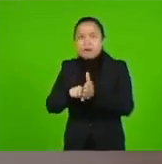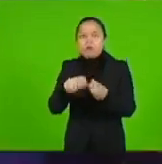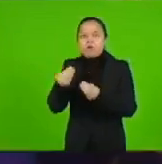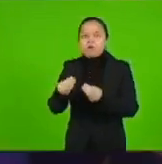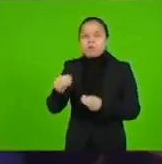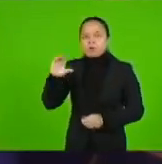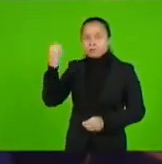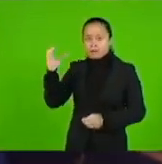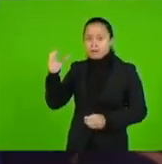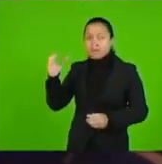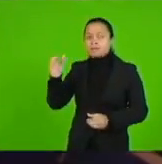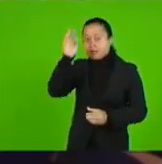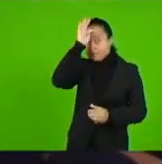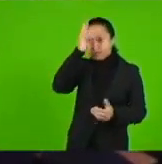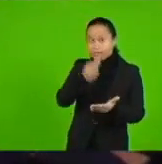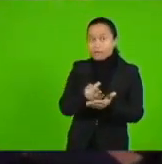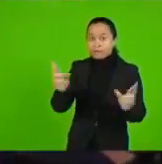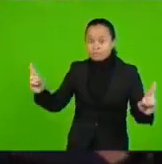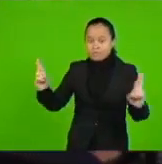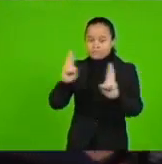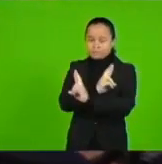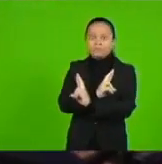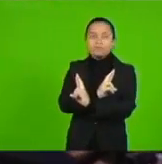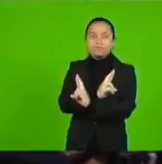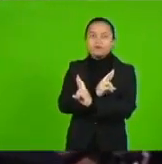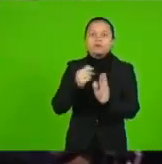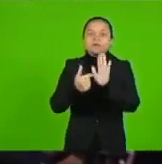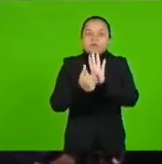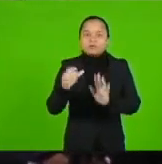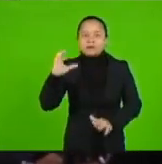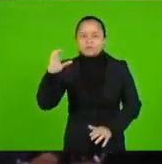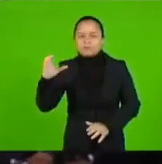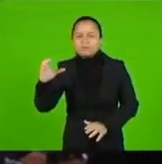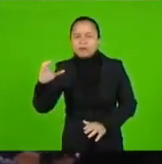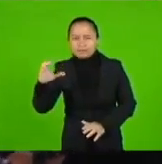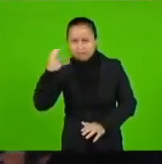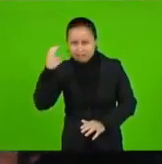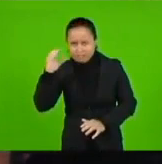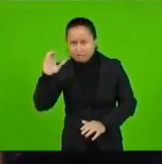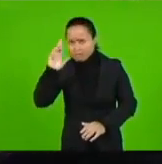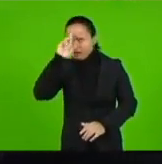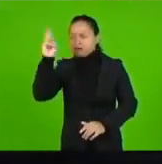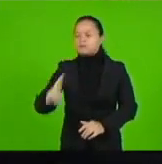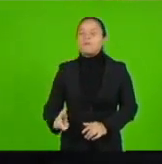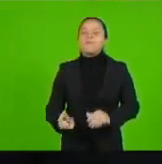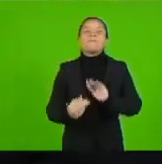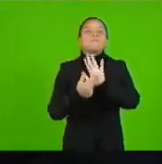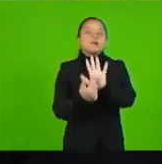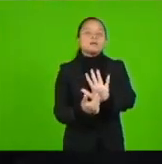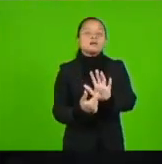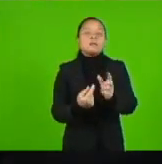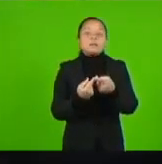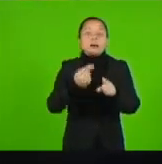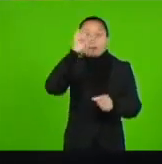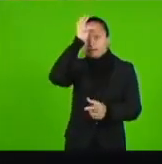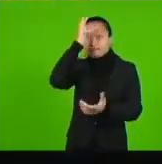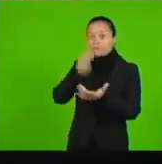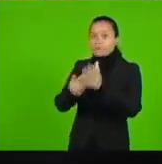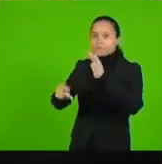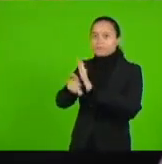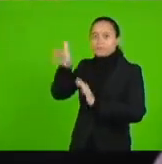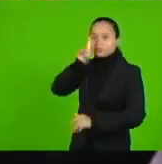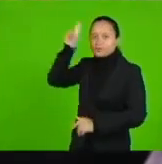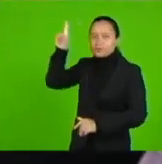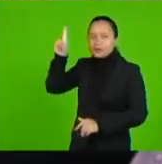relationship between science and faith, showing that science is something that is being confirmed in reason, but faith is something that